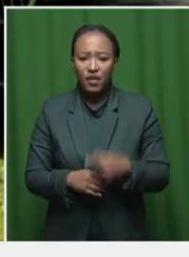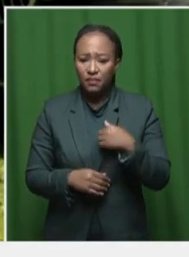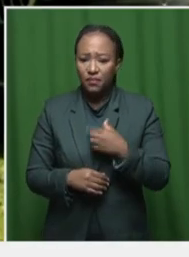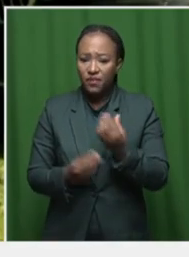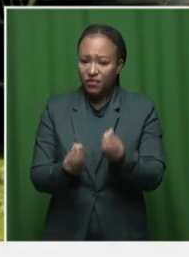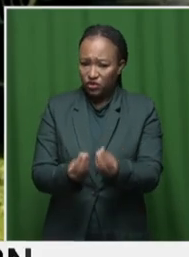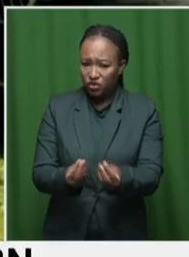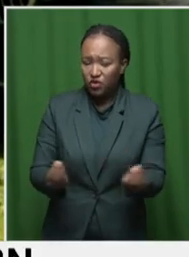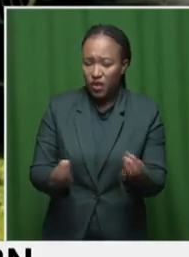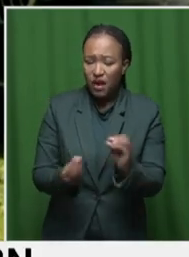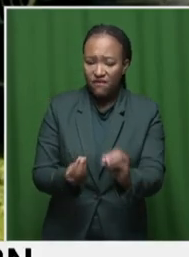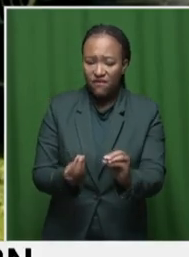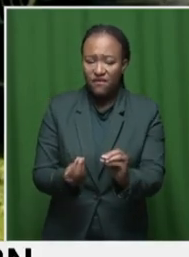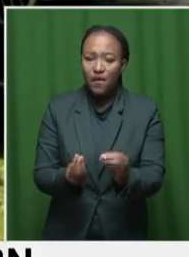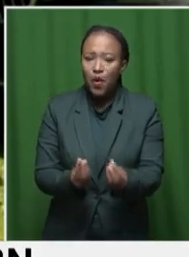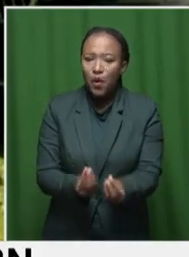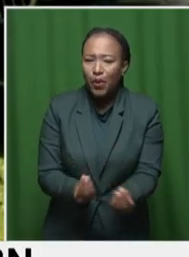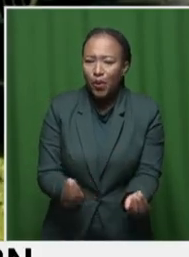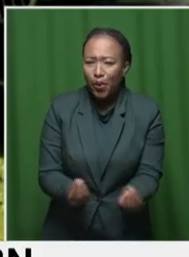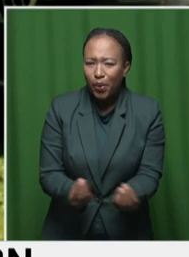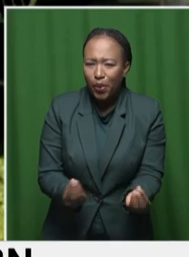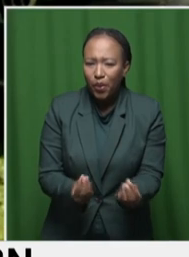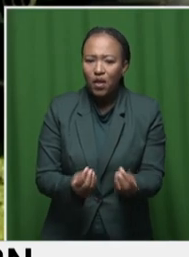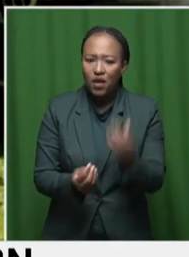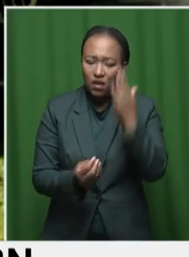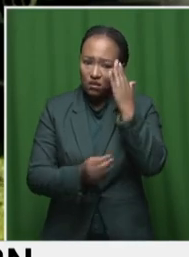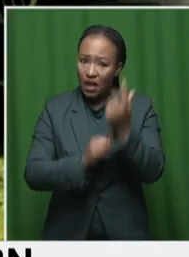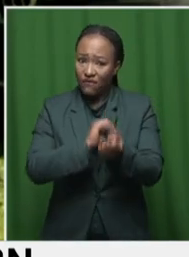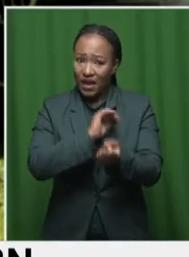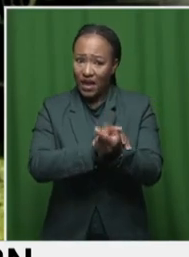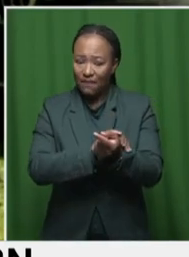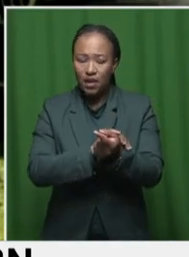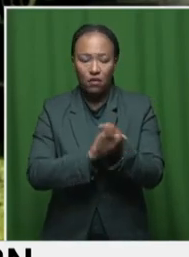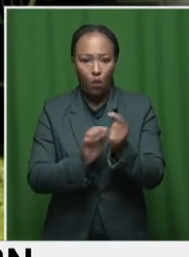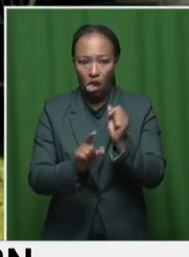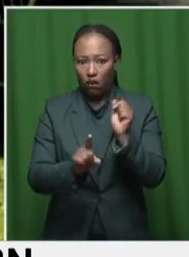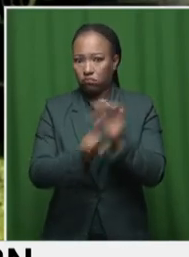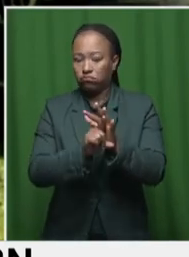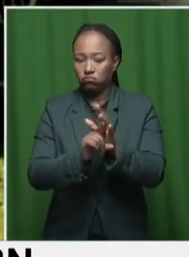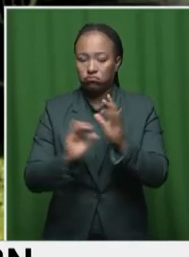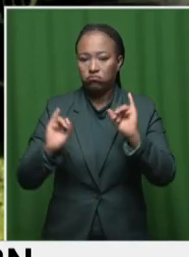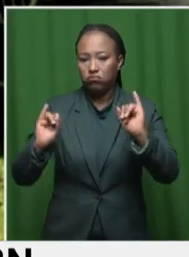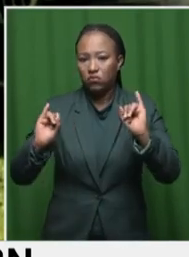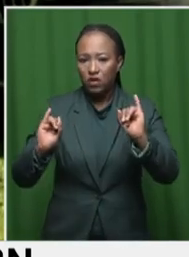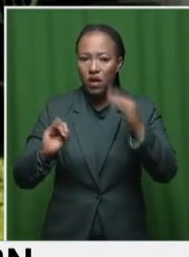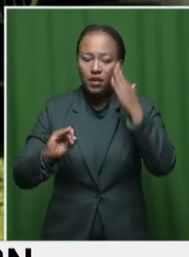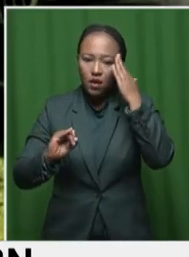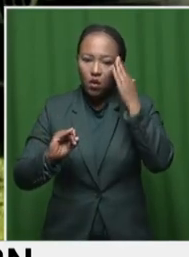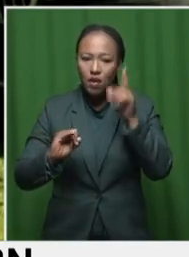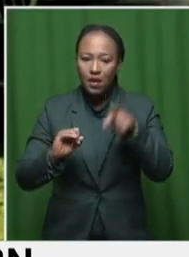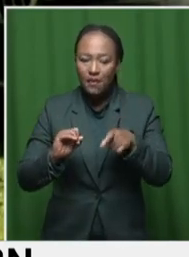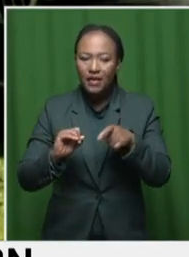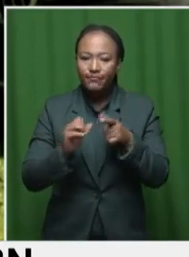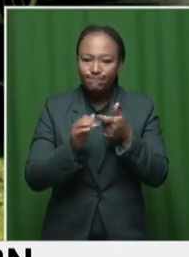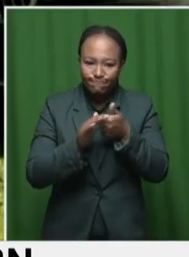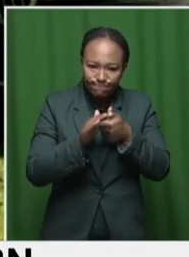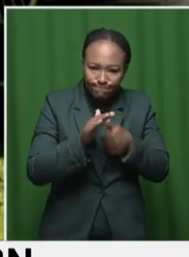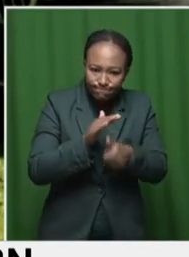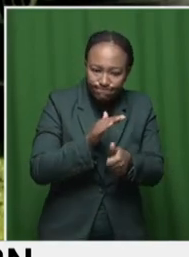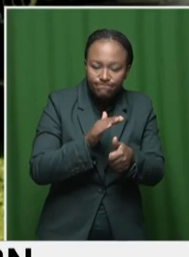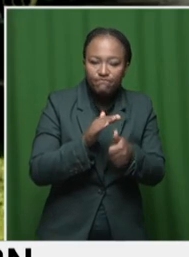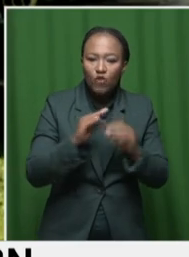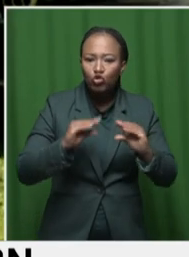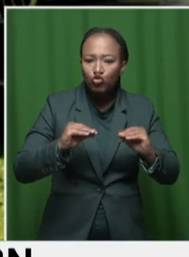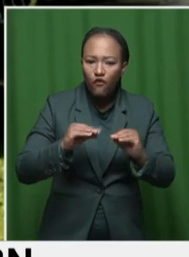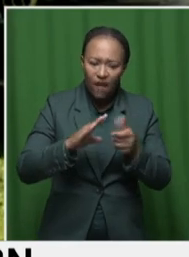inside, they are small. They know once this happened, we attack. They know they have to go under the chairs, under the